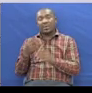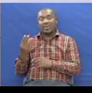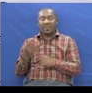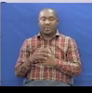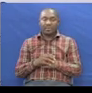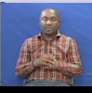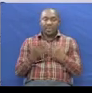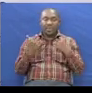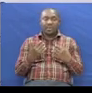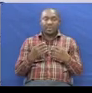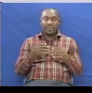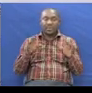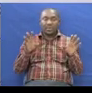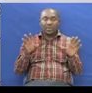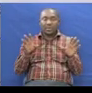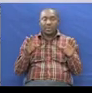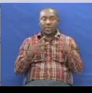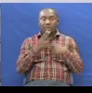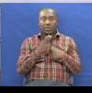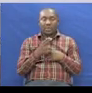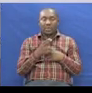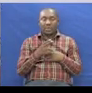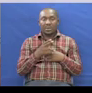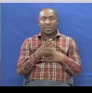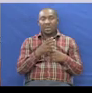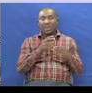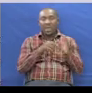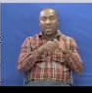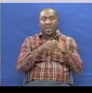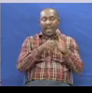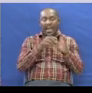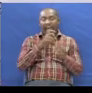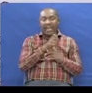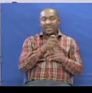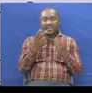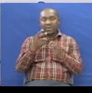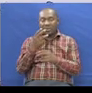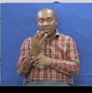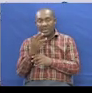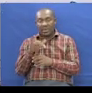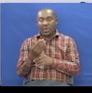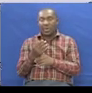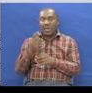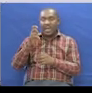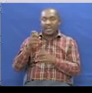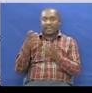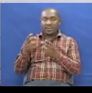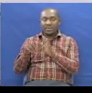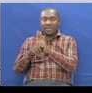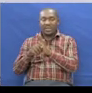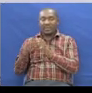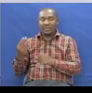Therefore, our solution set x is equal to 3 or x is equal to negative 3. That's how a difference of